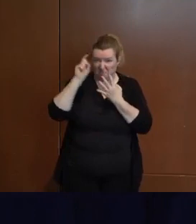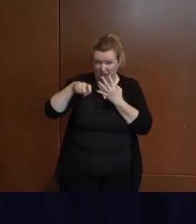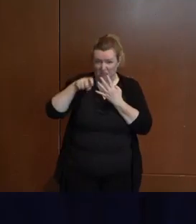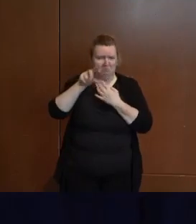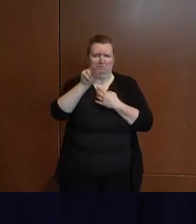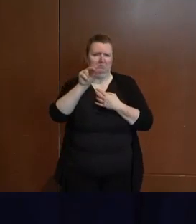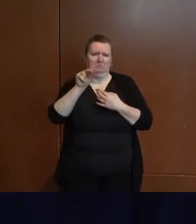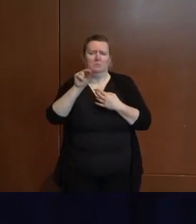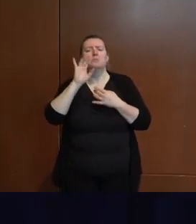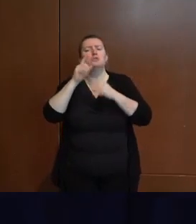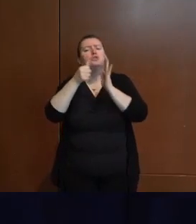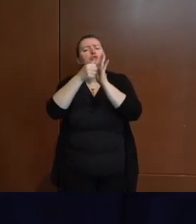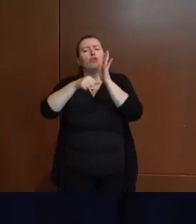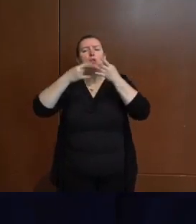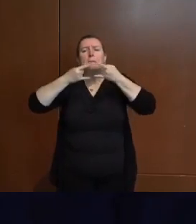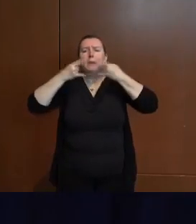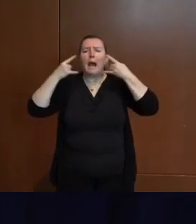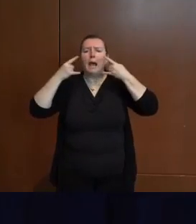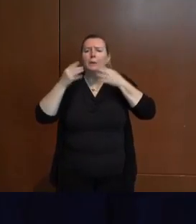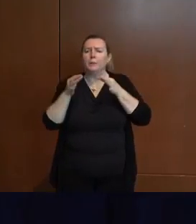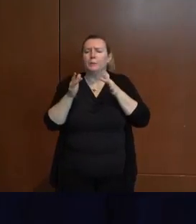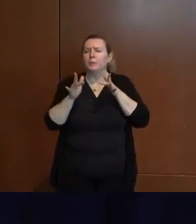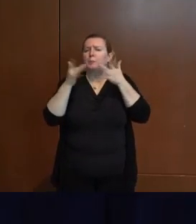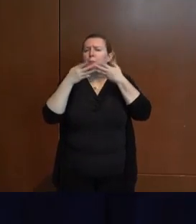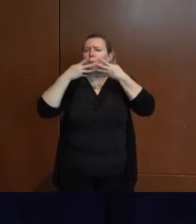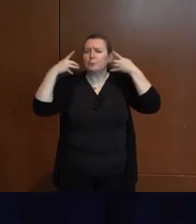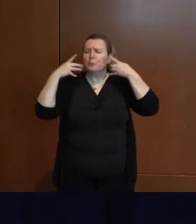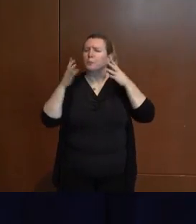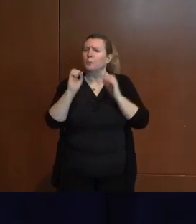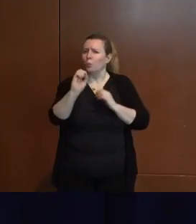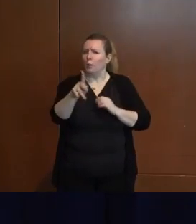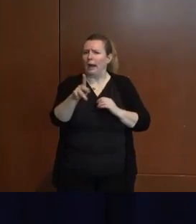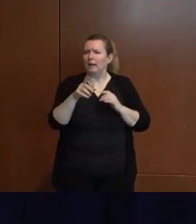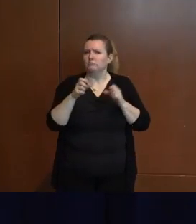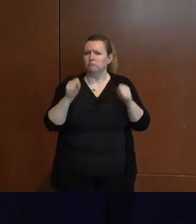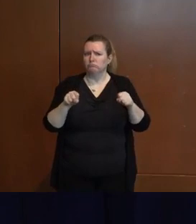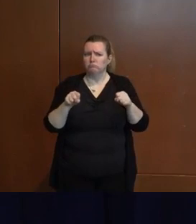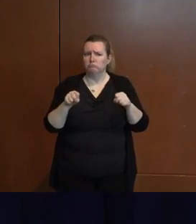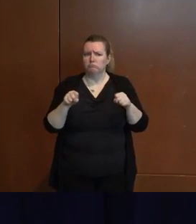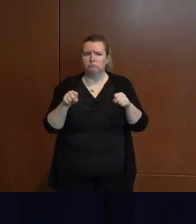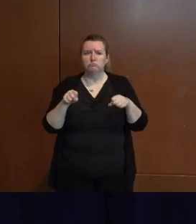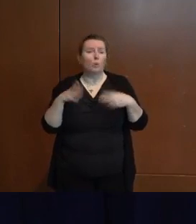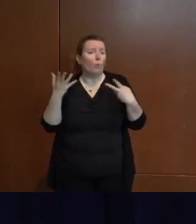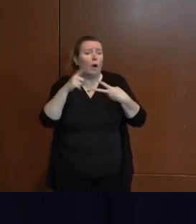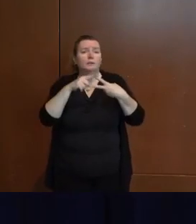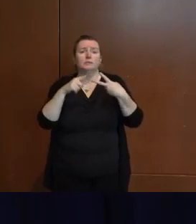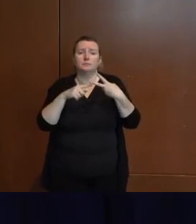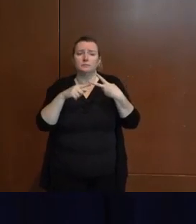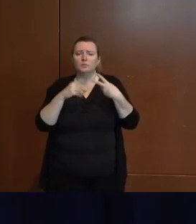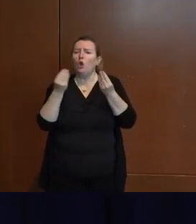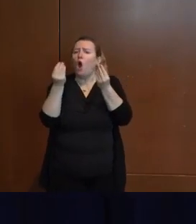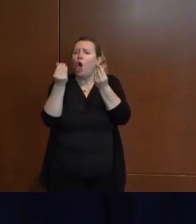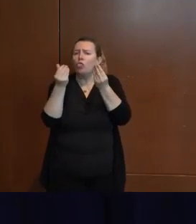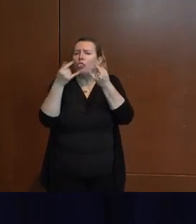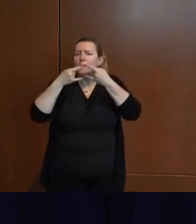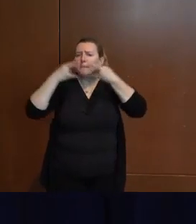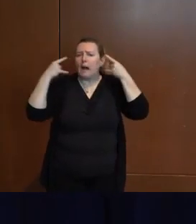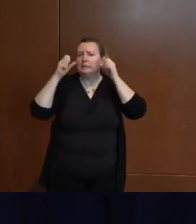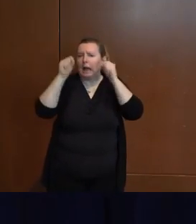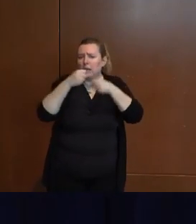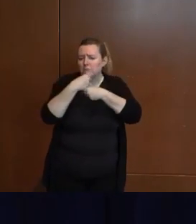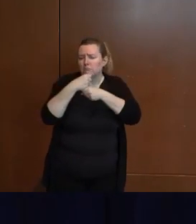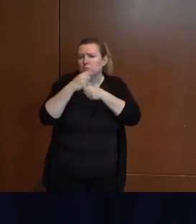them, and they can use cloth masks. Remember, it's to protect the residents from